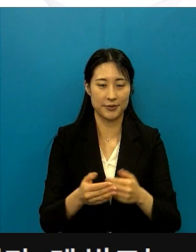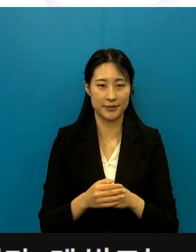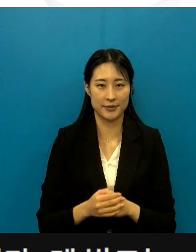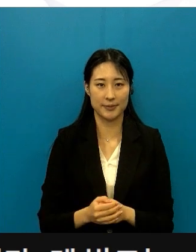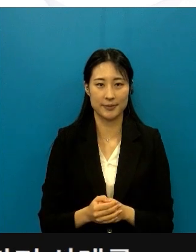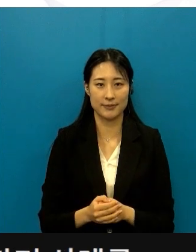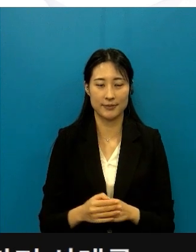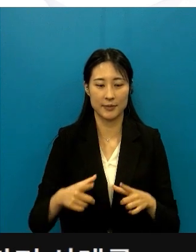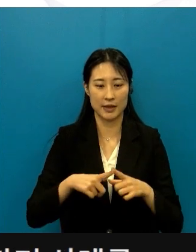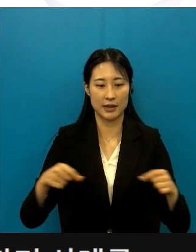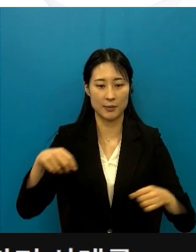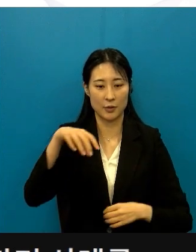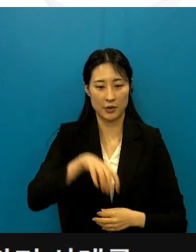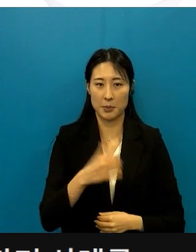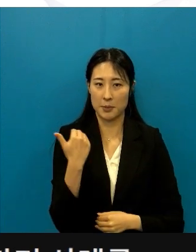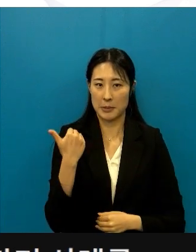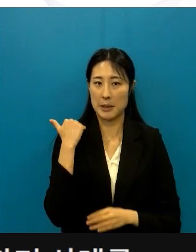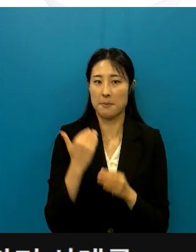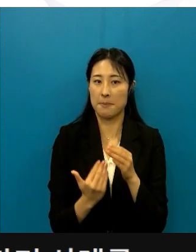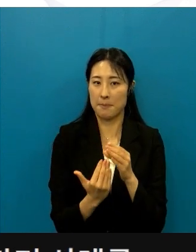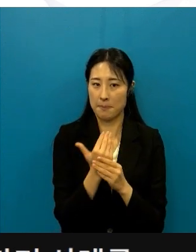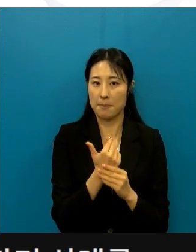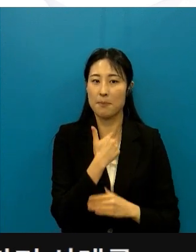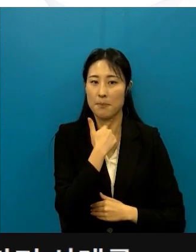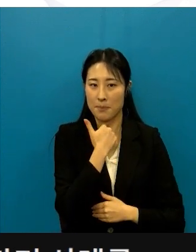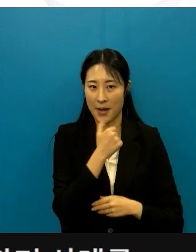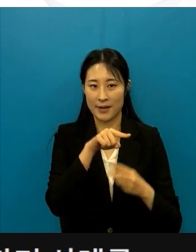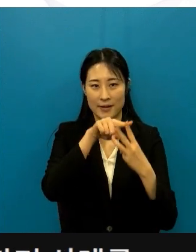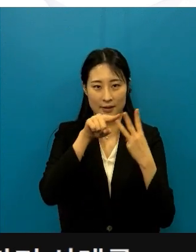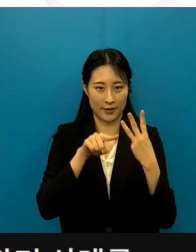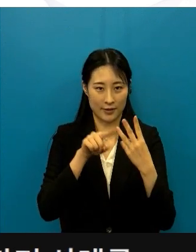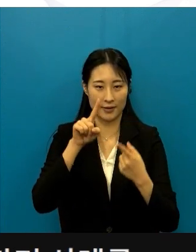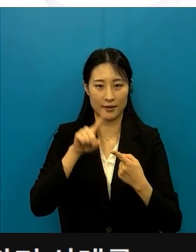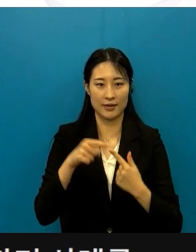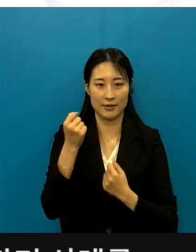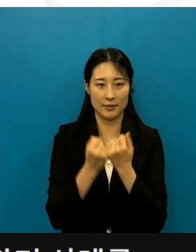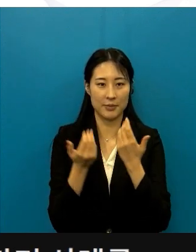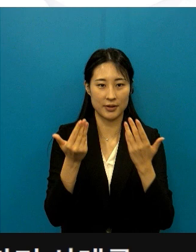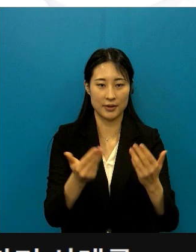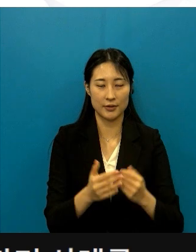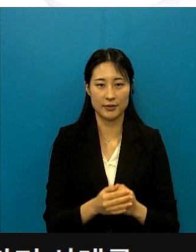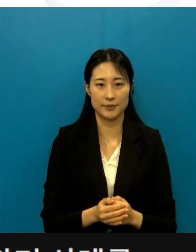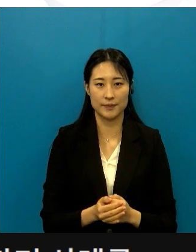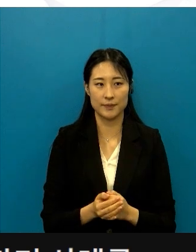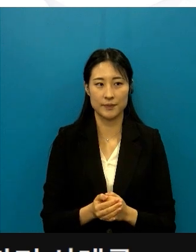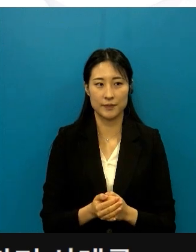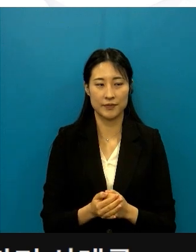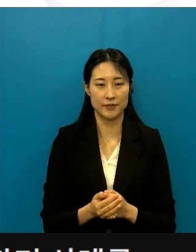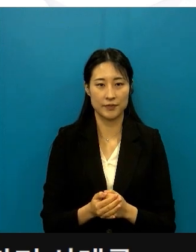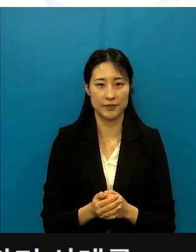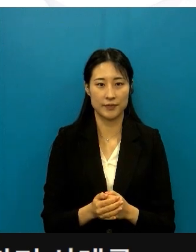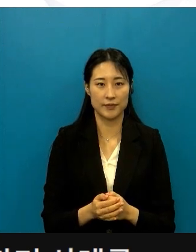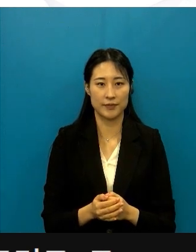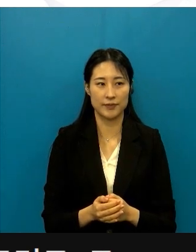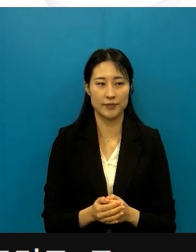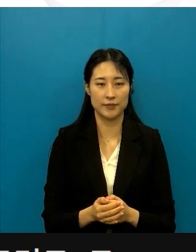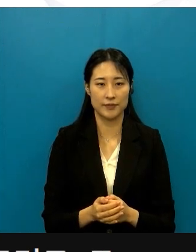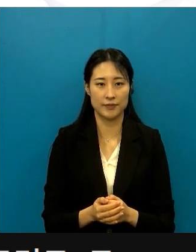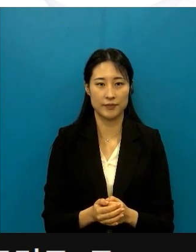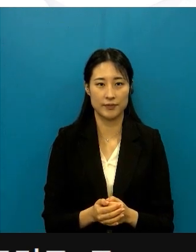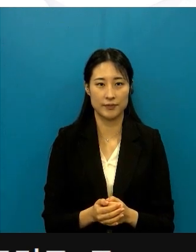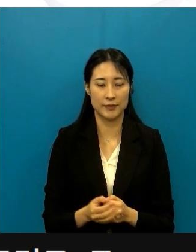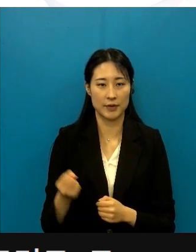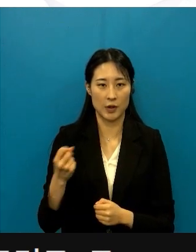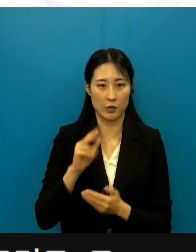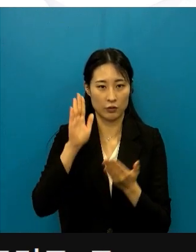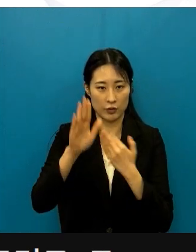and as third, views of opposing voluntary assisted dying in response to